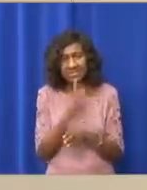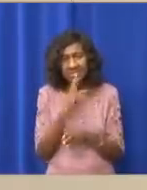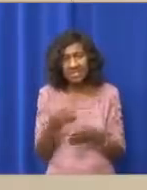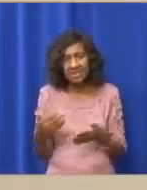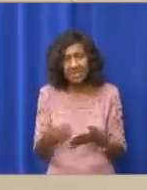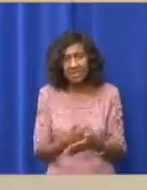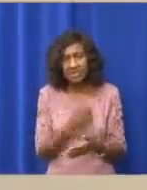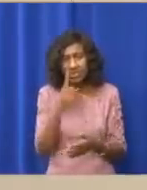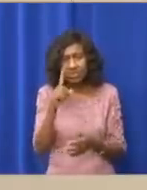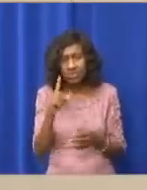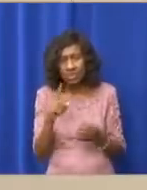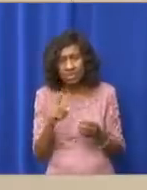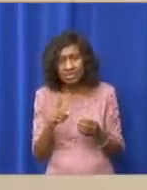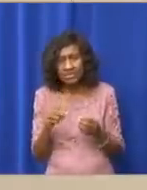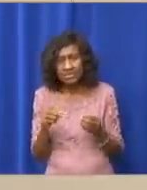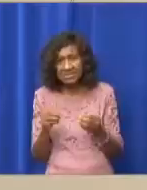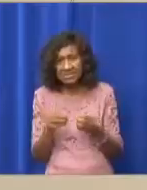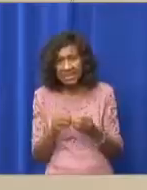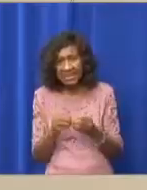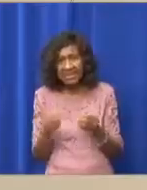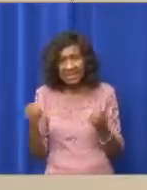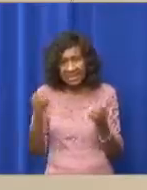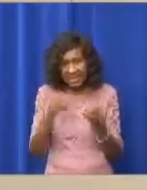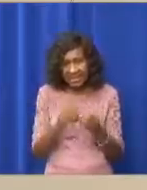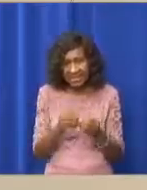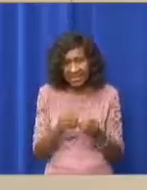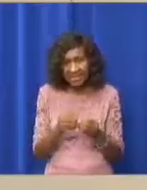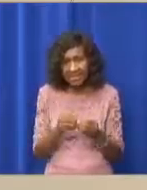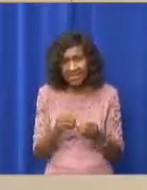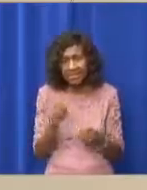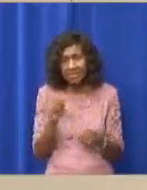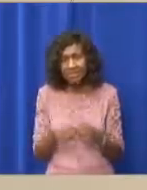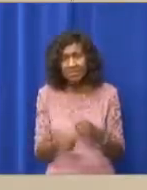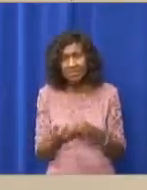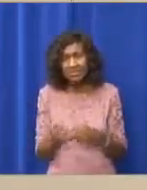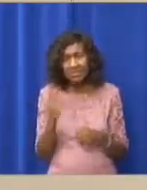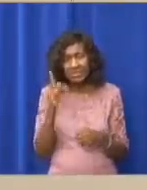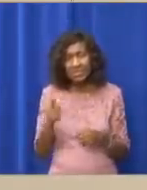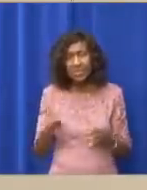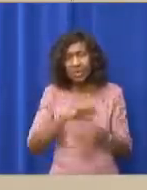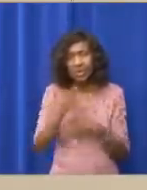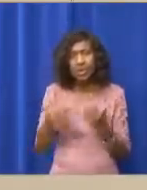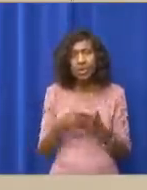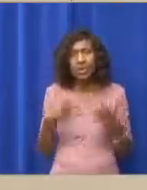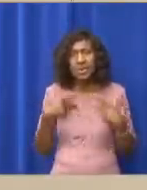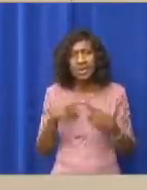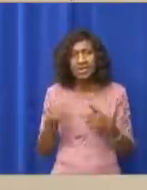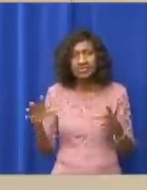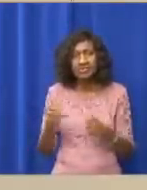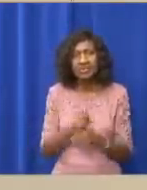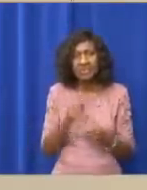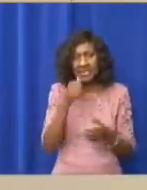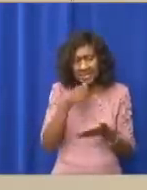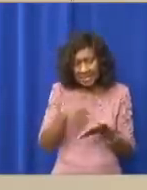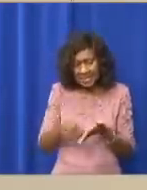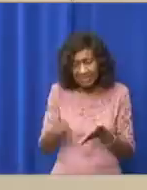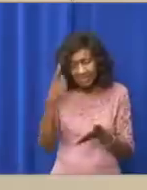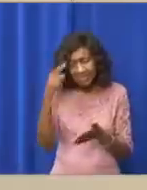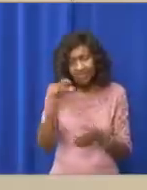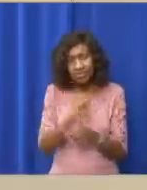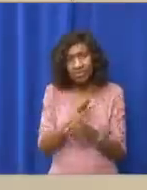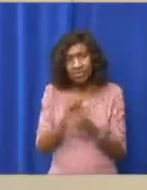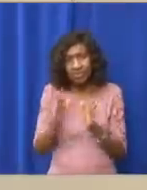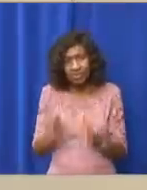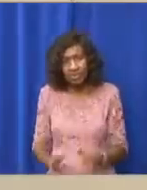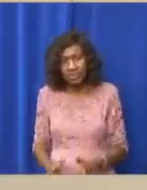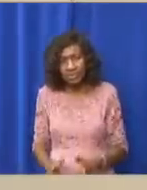ones that have been added to this list. So yes, they will all have to go now and get letters for their folk. Or if the scope of